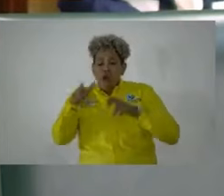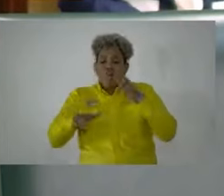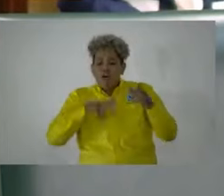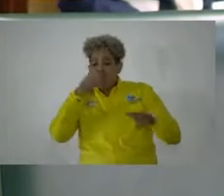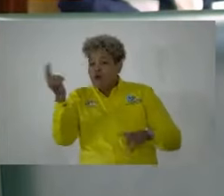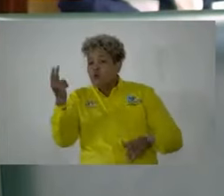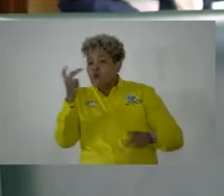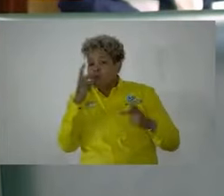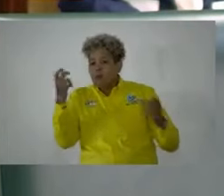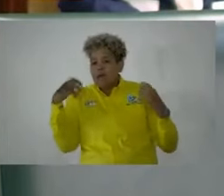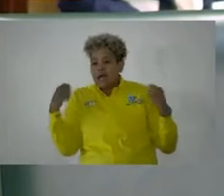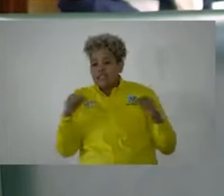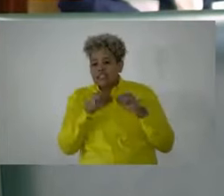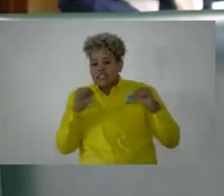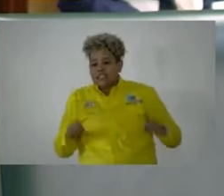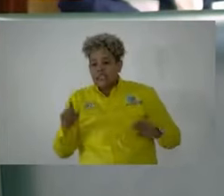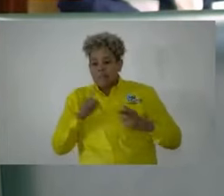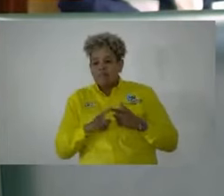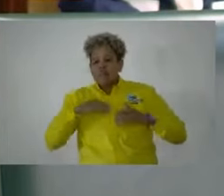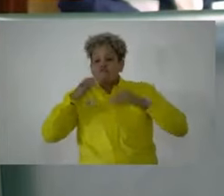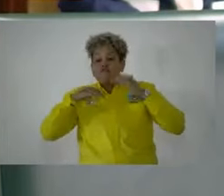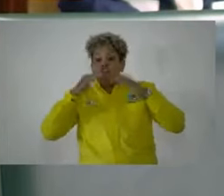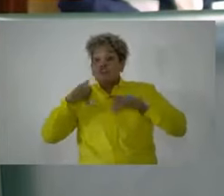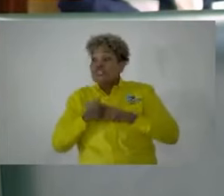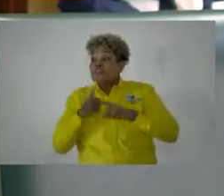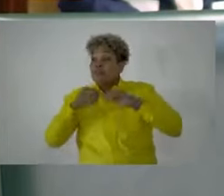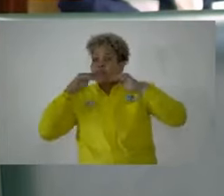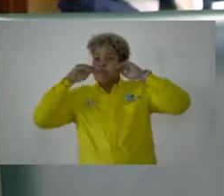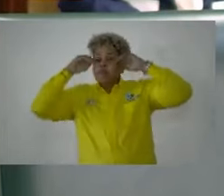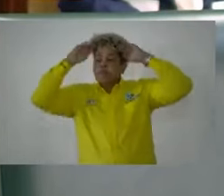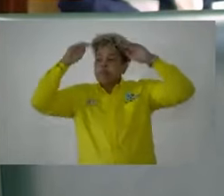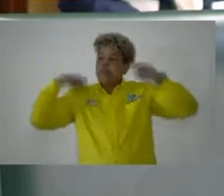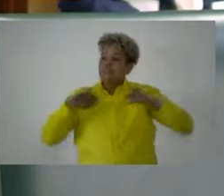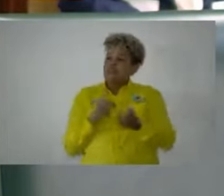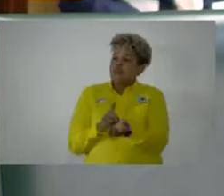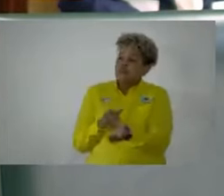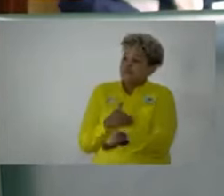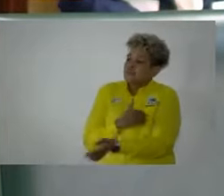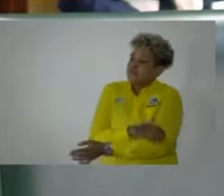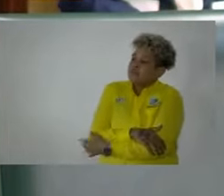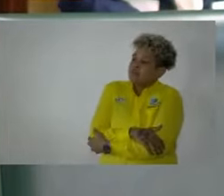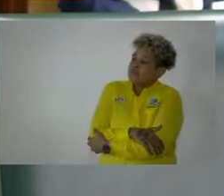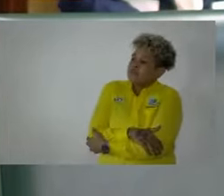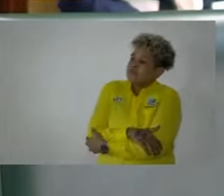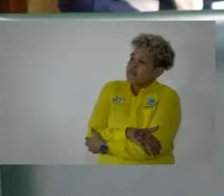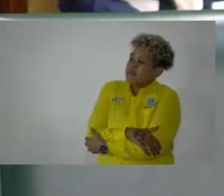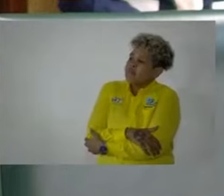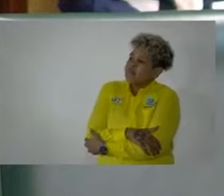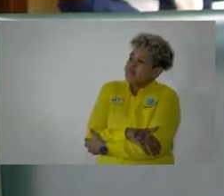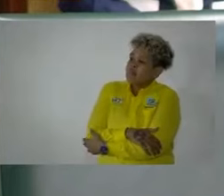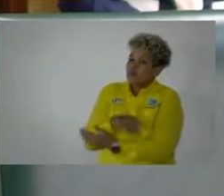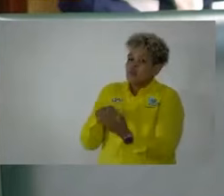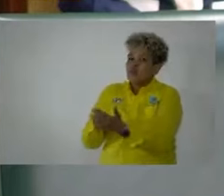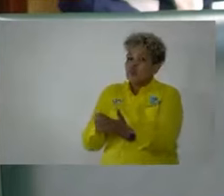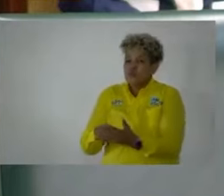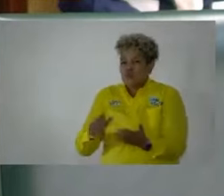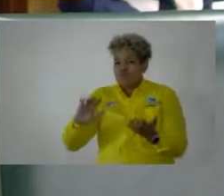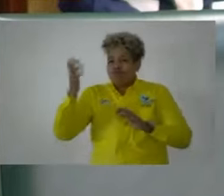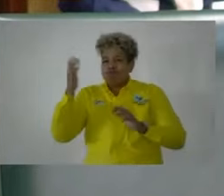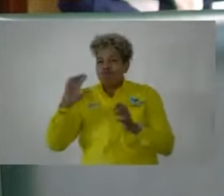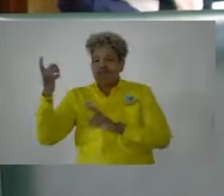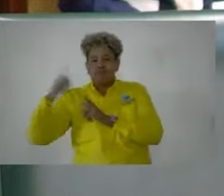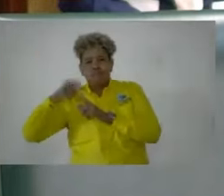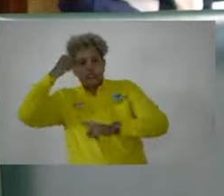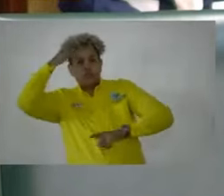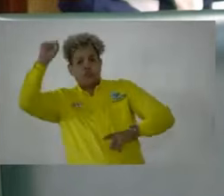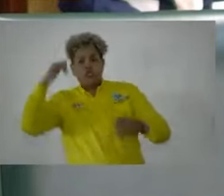public health system and the frustration of the healthcare providers themselves, often manifested in industrial unrest and protests. And